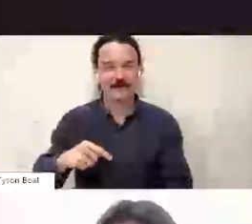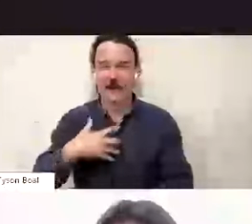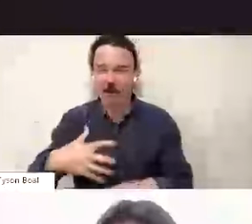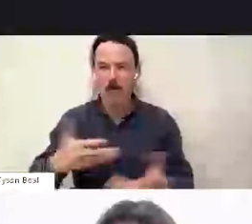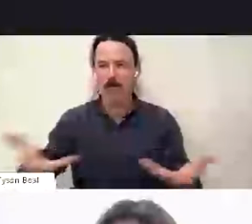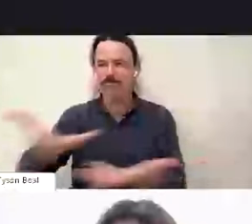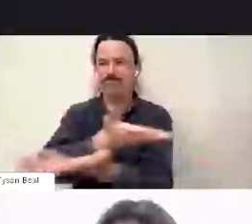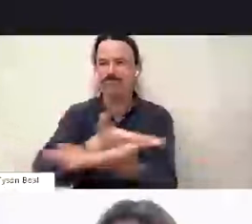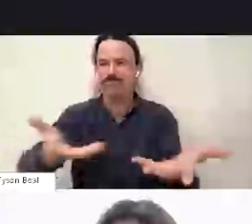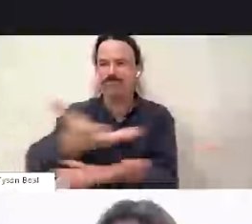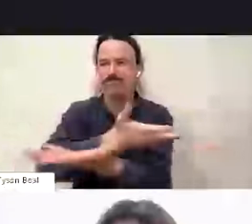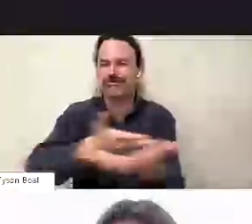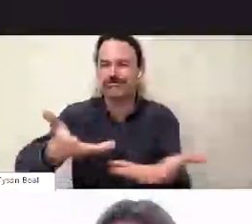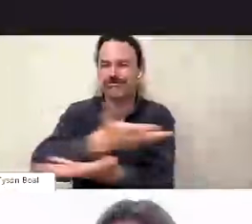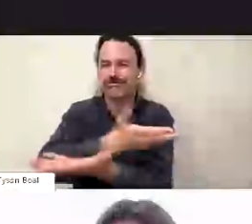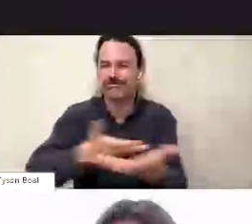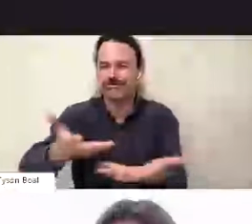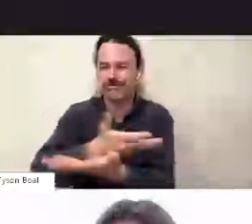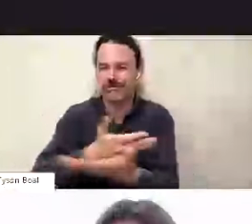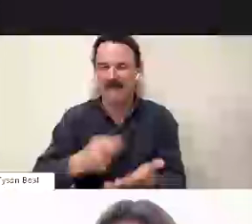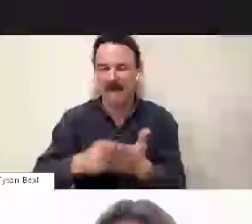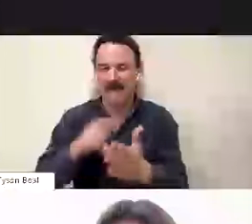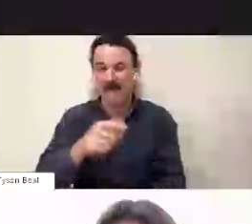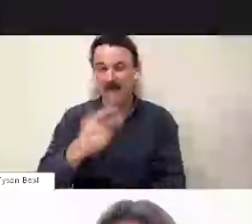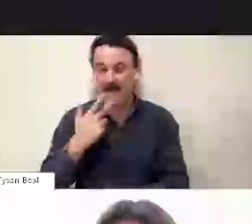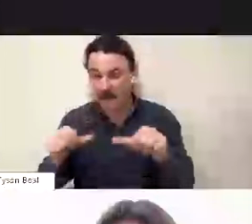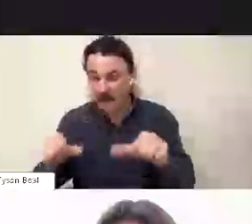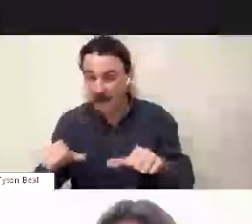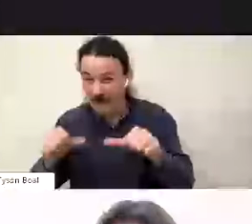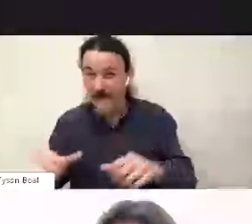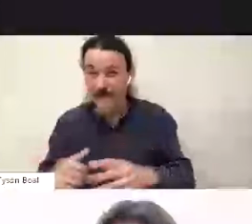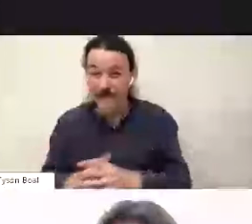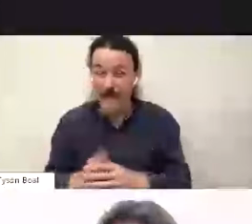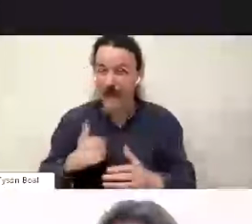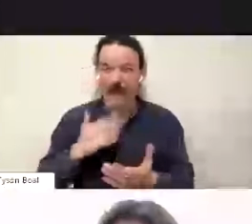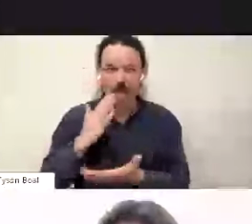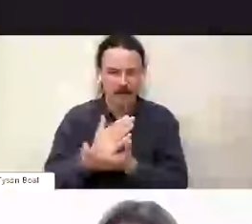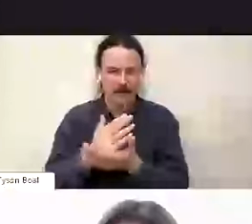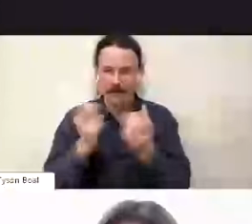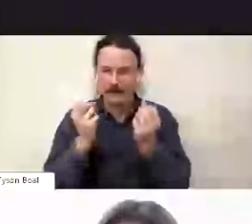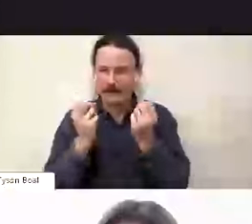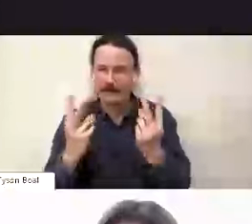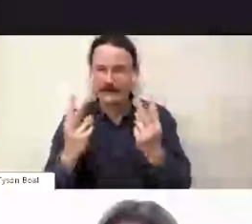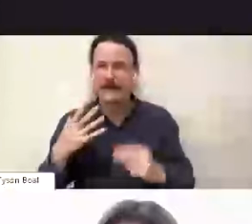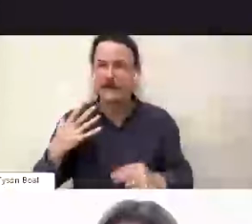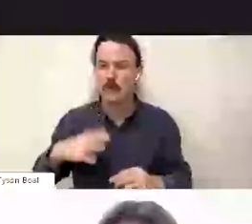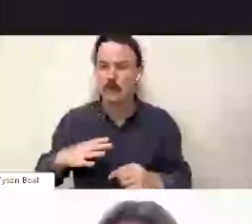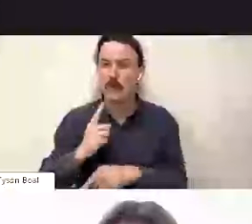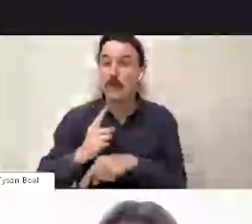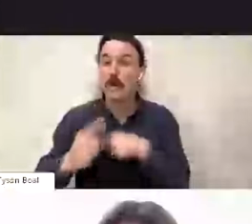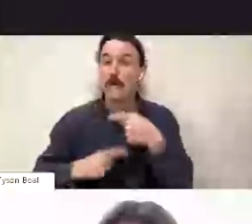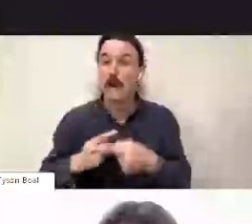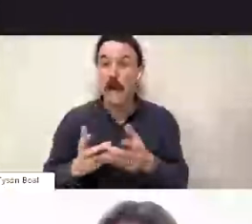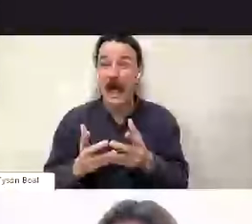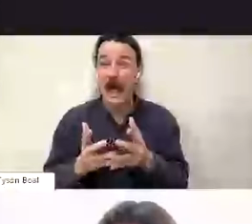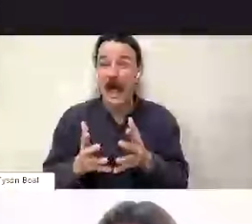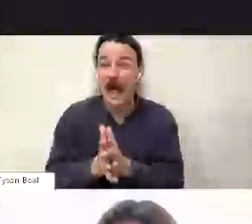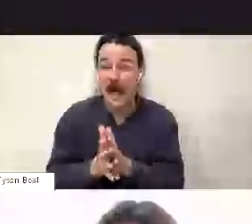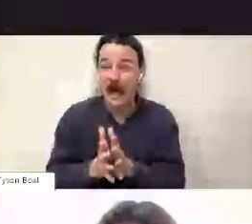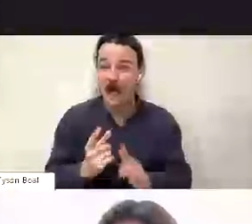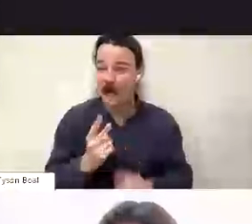that's okay with you. One of the things I was really keen to talk about is how we can